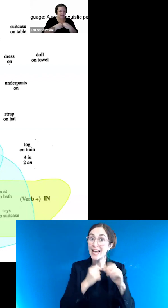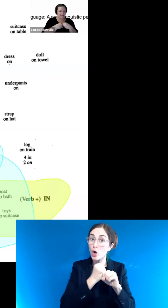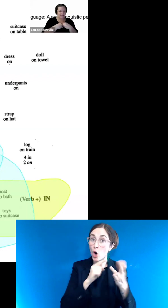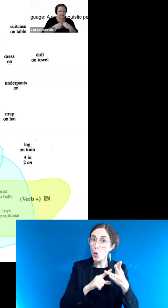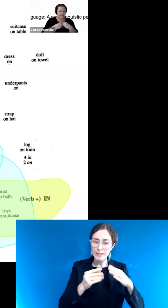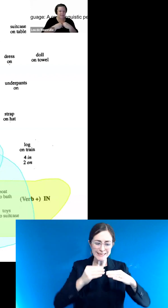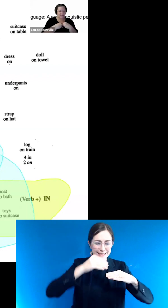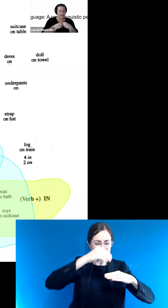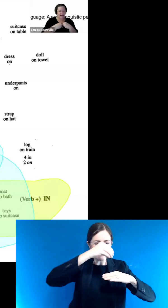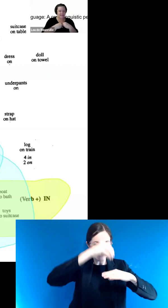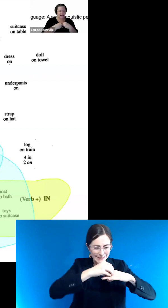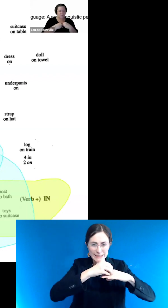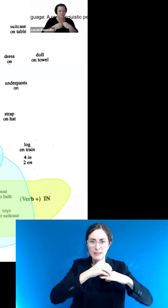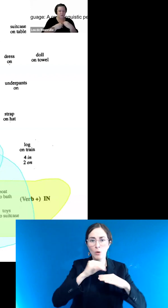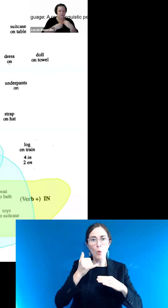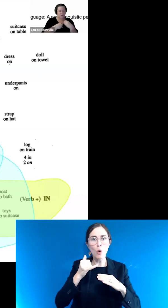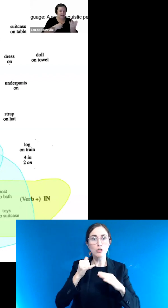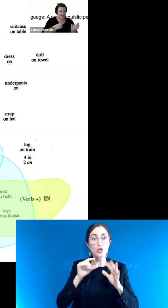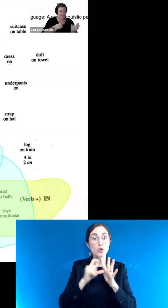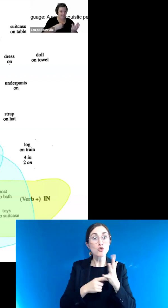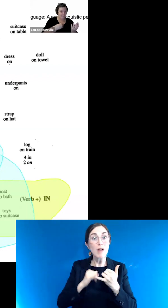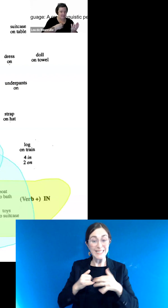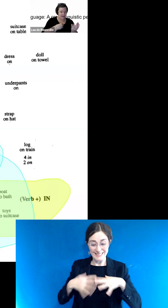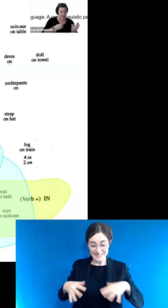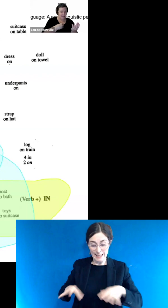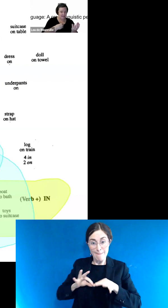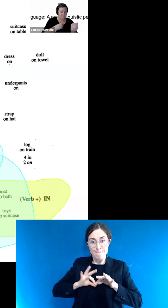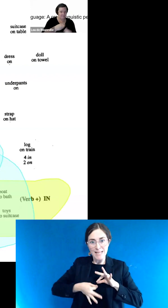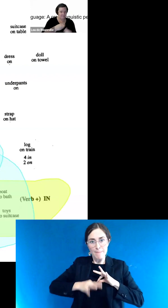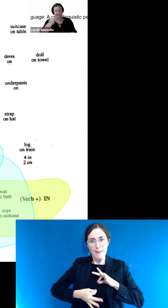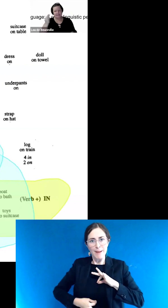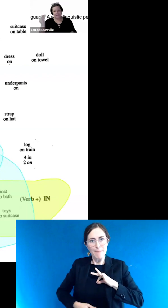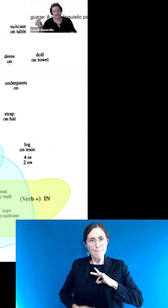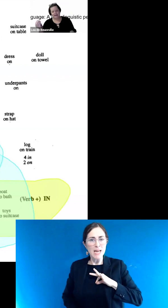a dress has a word like in, tightly,